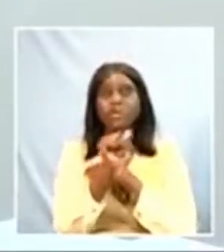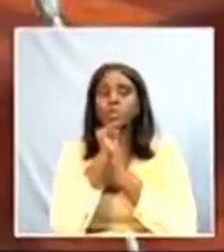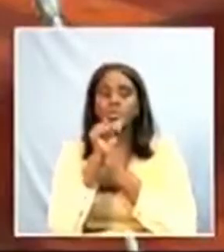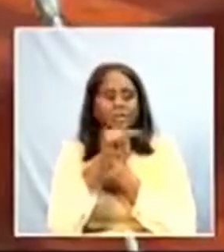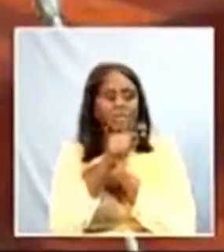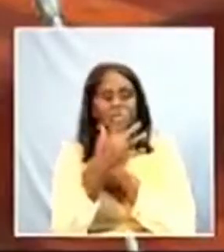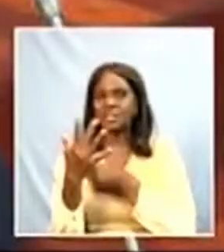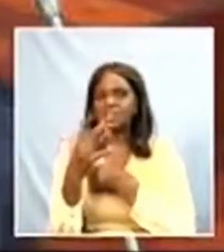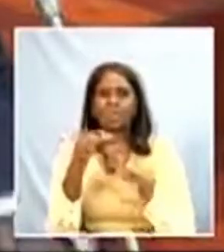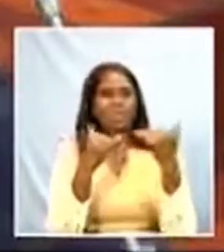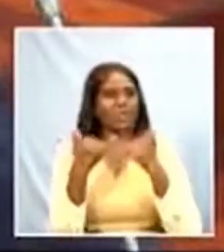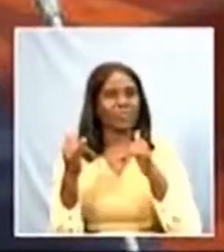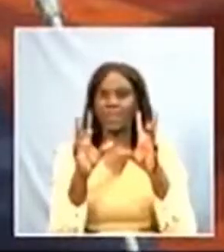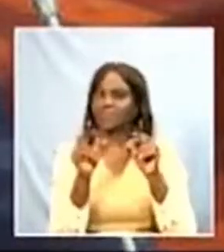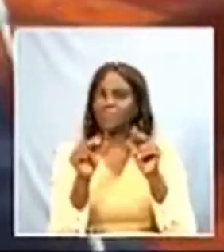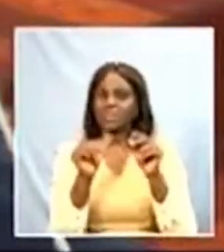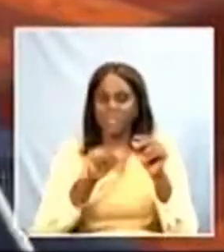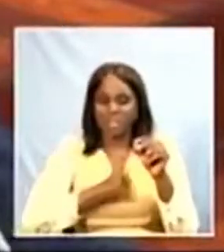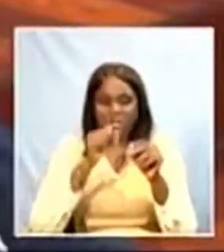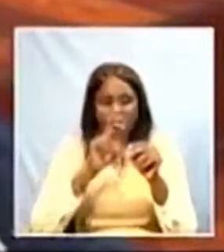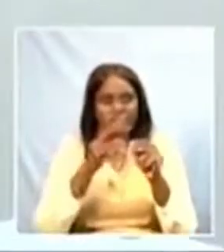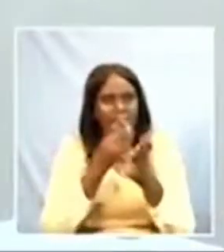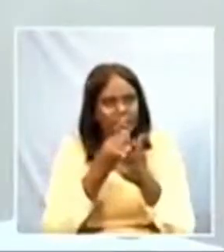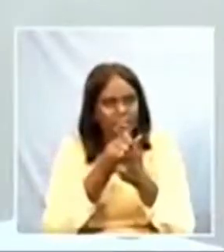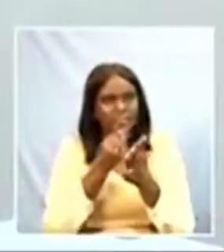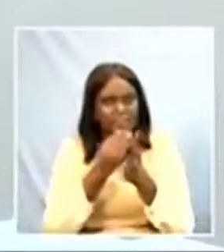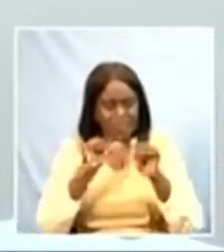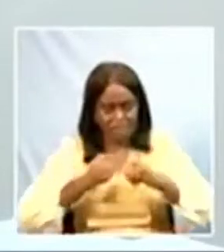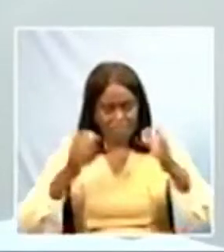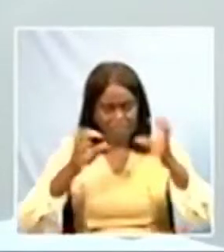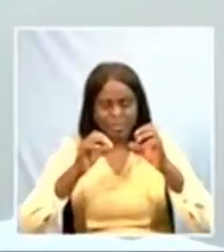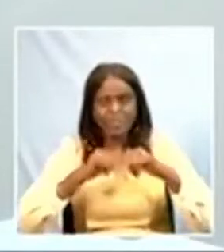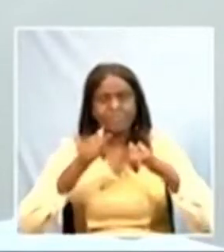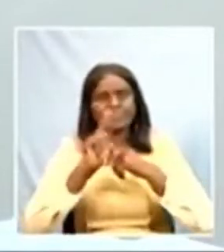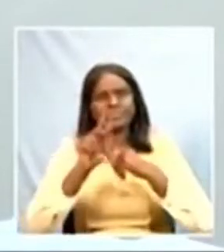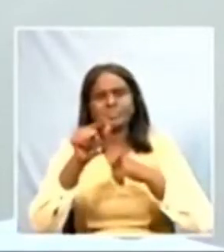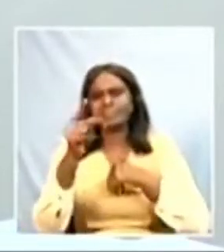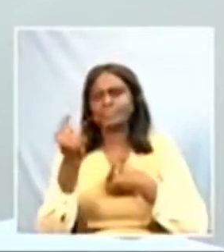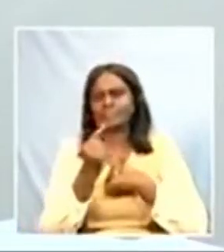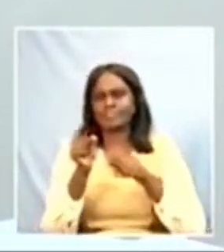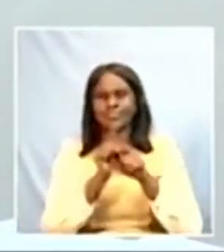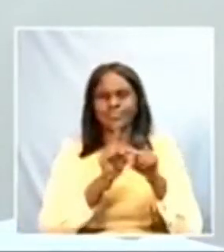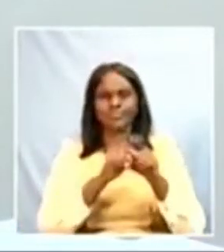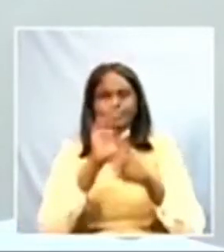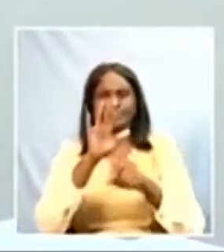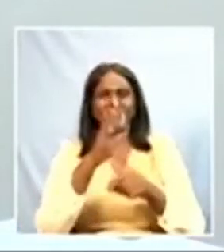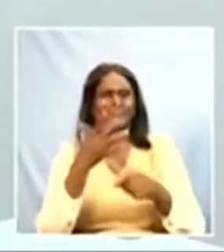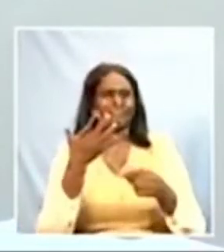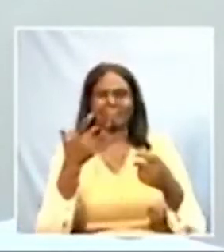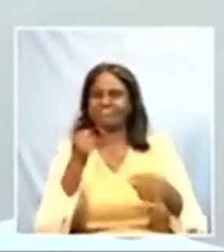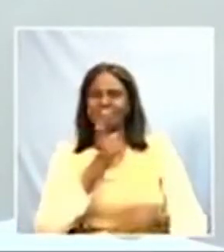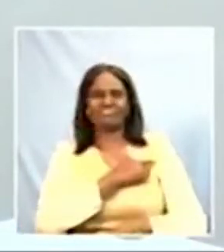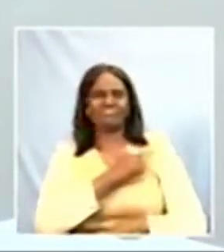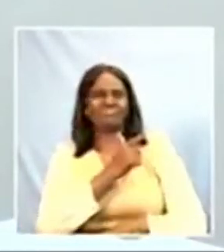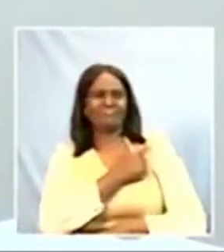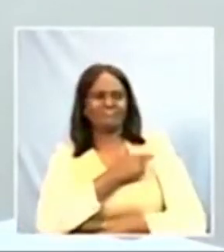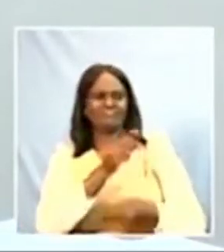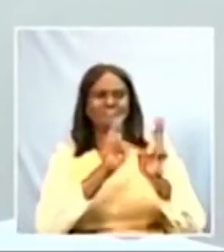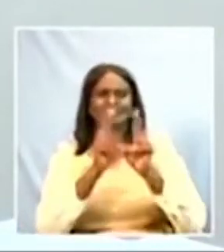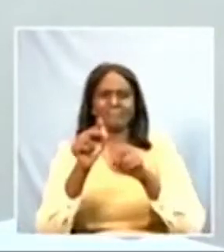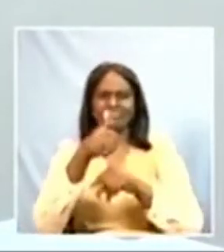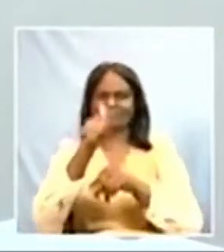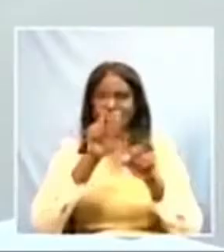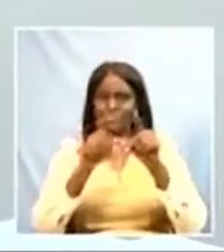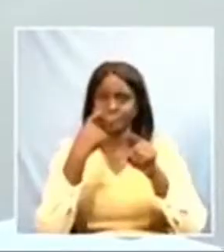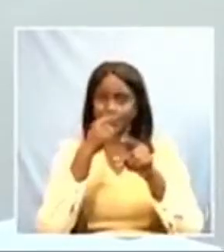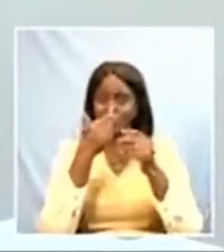these things casually. We are spending money as a committee. You come here and give your casual things. Are you the